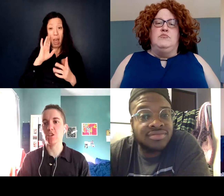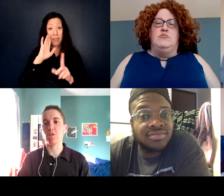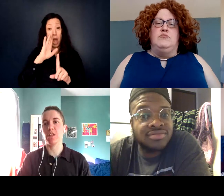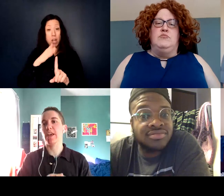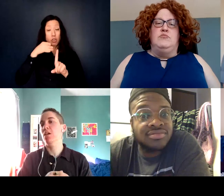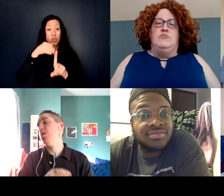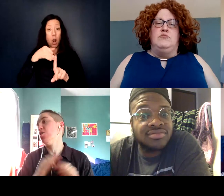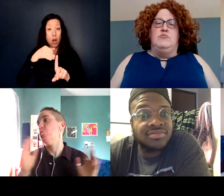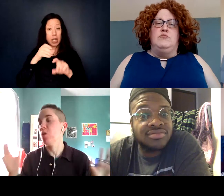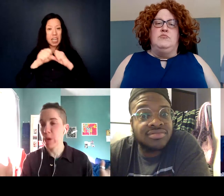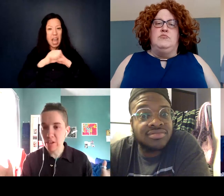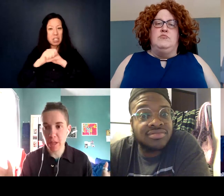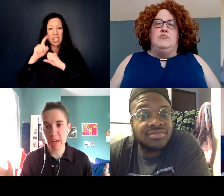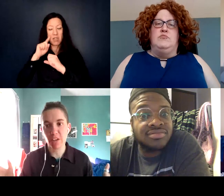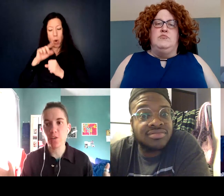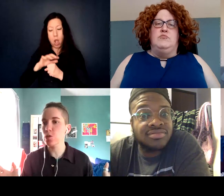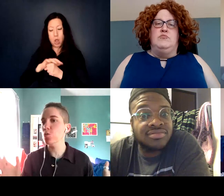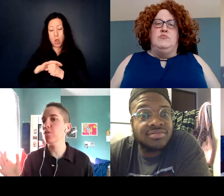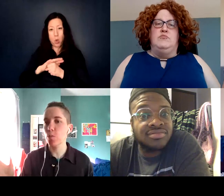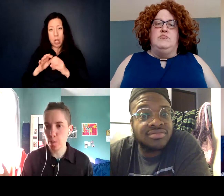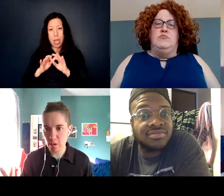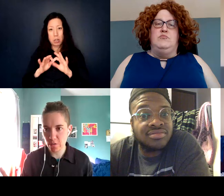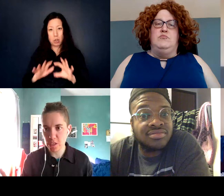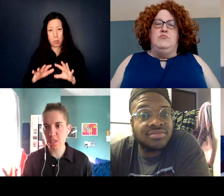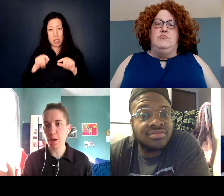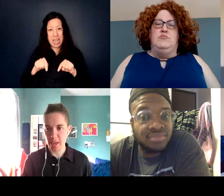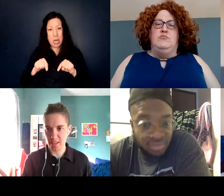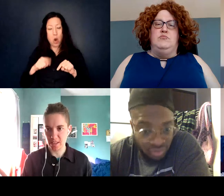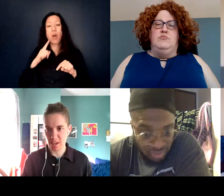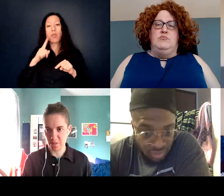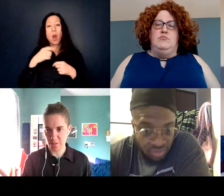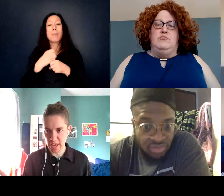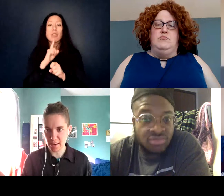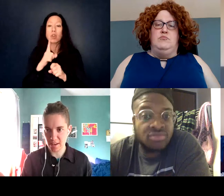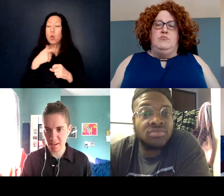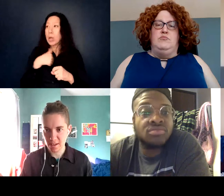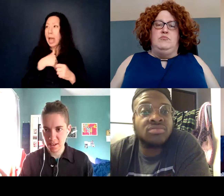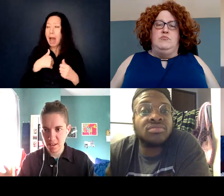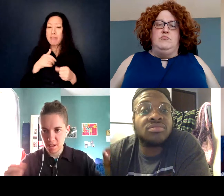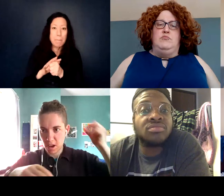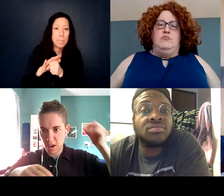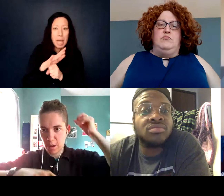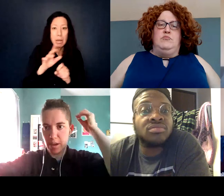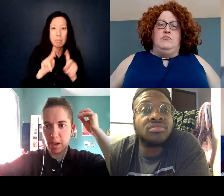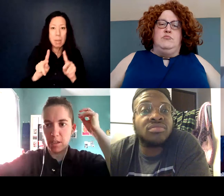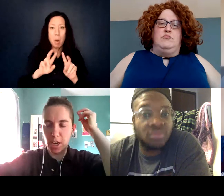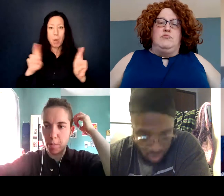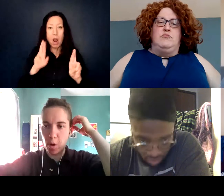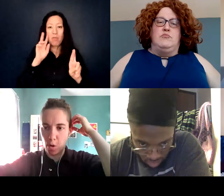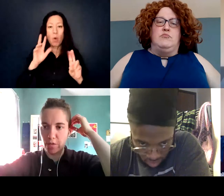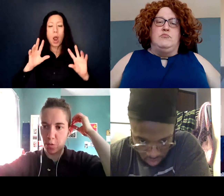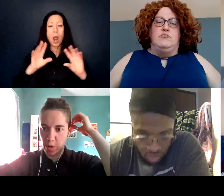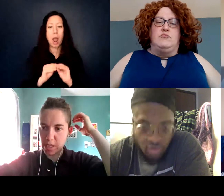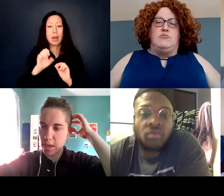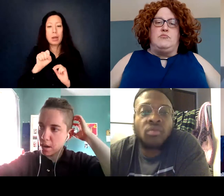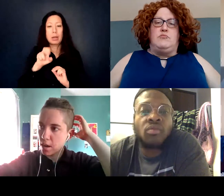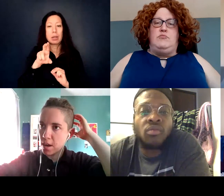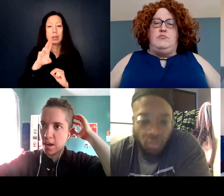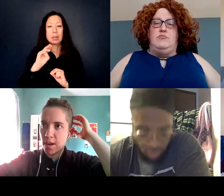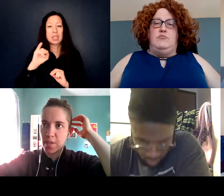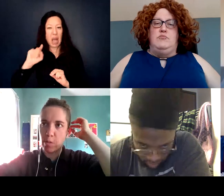locally to, like, make sure that, like, we would have plenty of folks who would feel prepared for the summit and stuff like that? Because I know that part